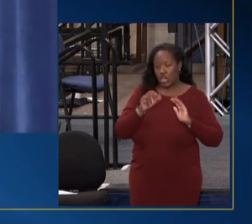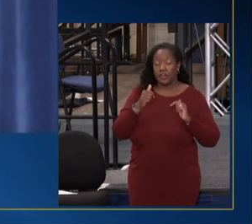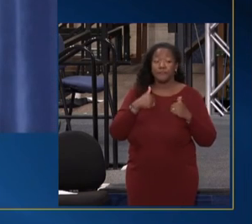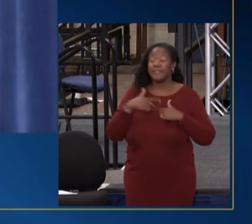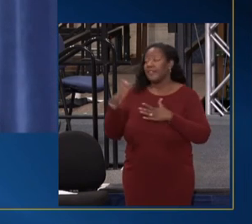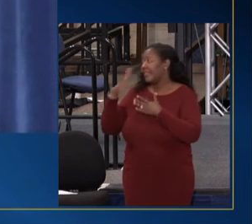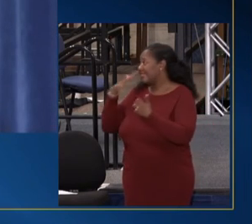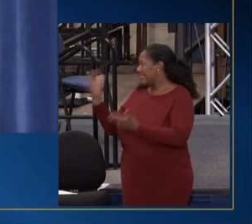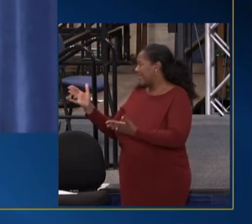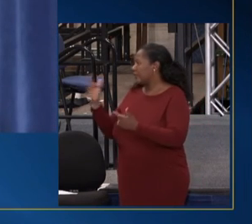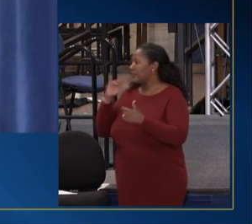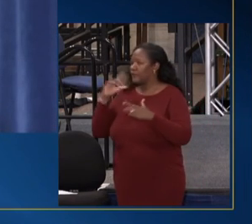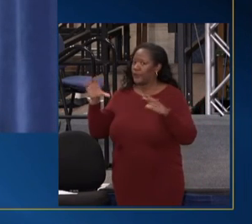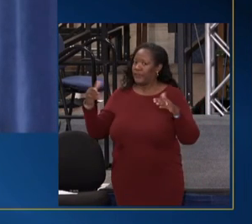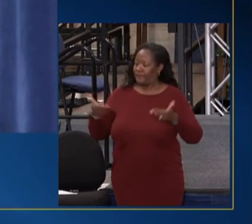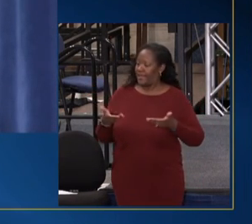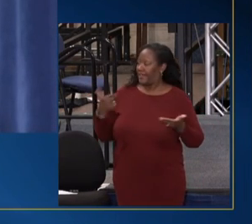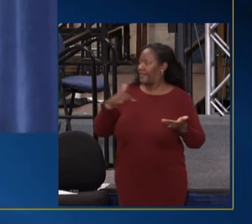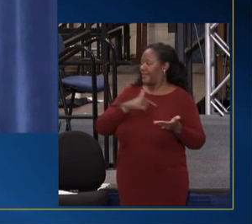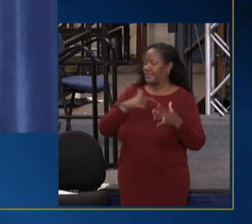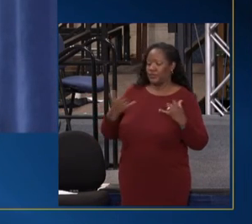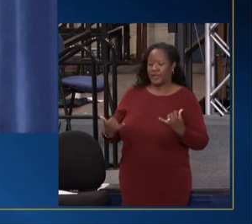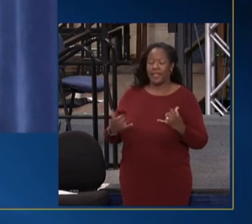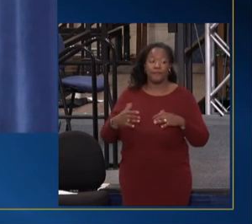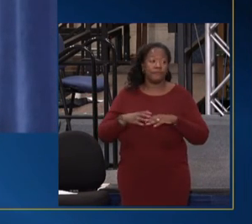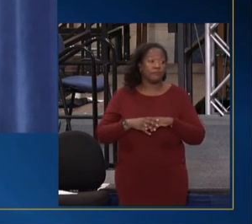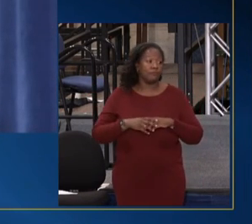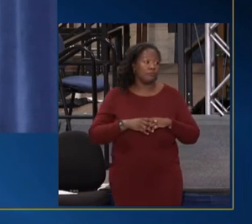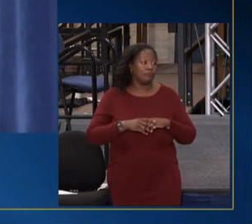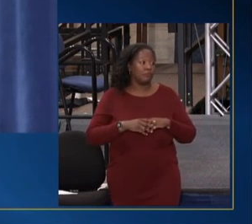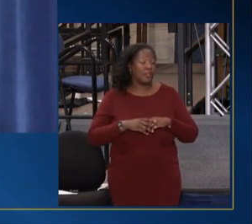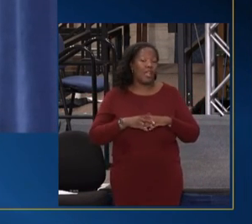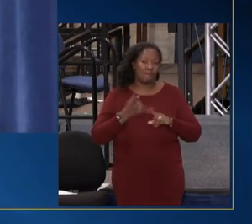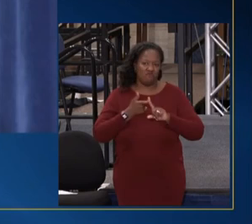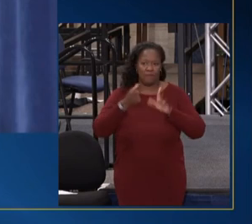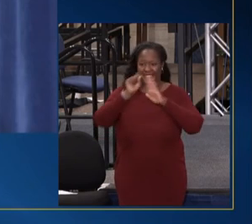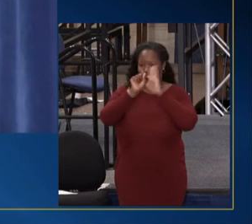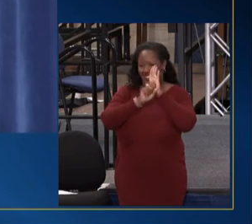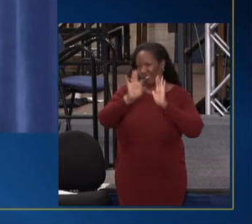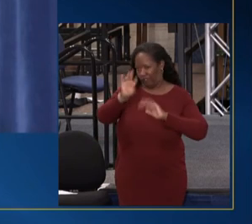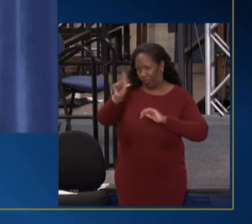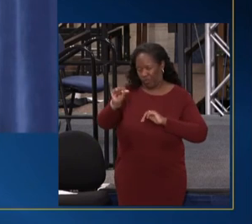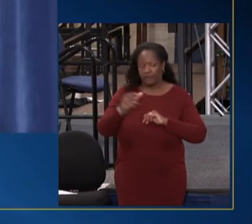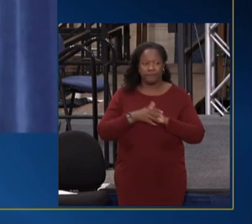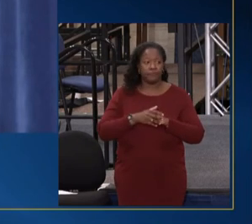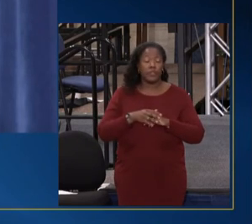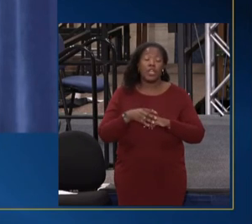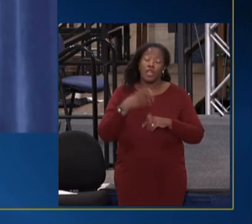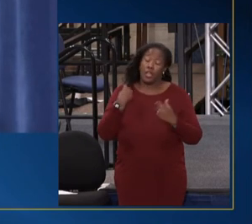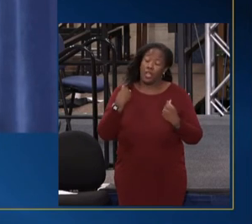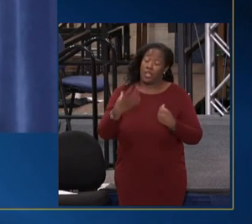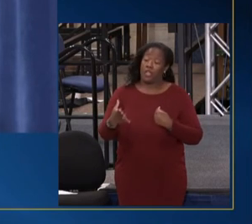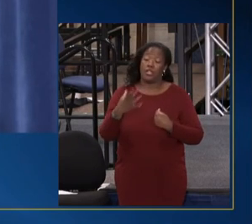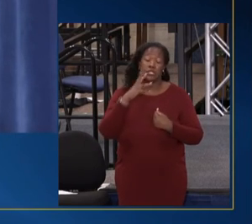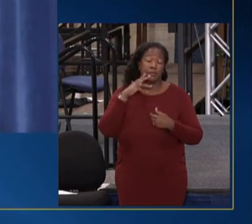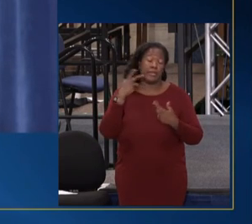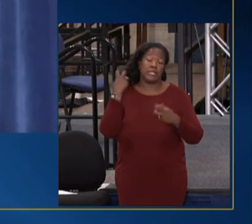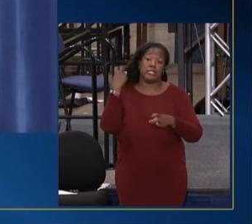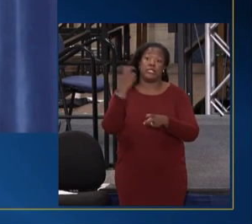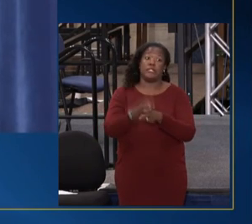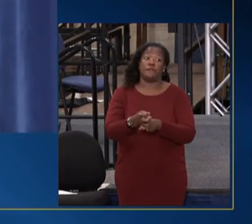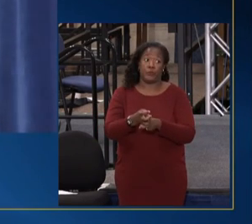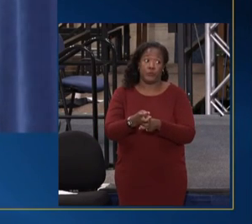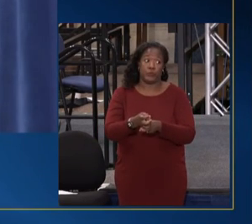for having us here today. I think that while it has been incredibly difficult,